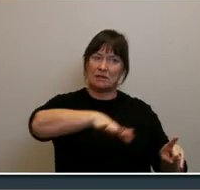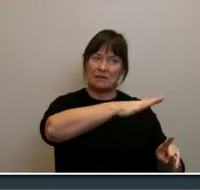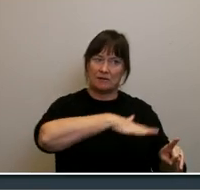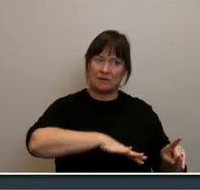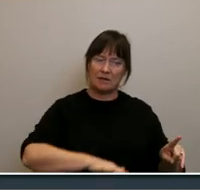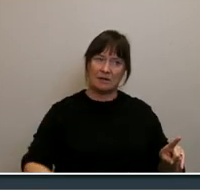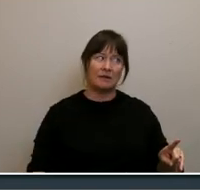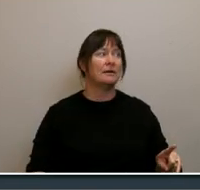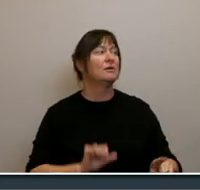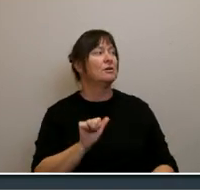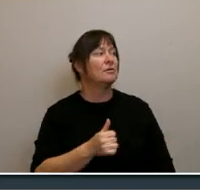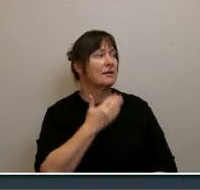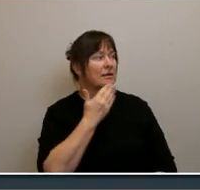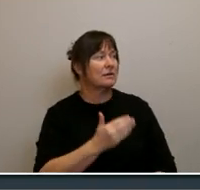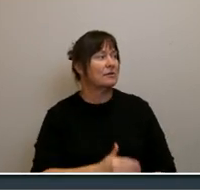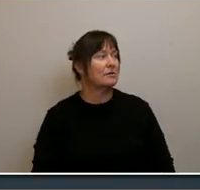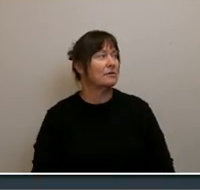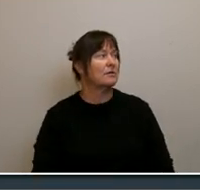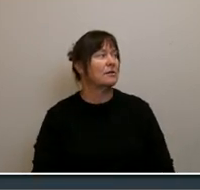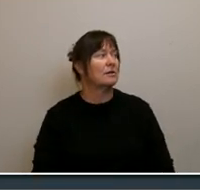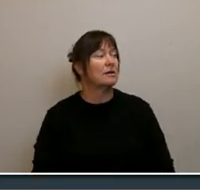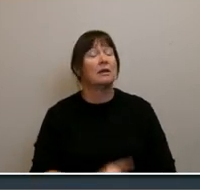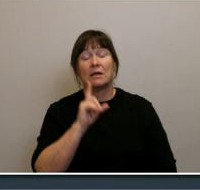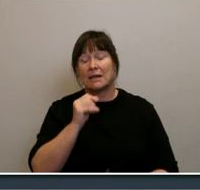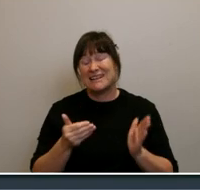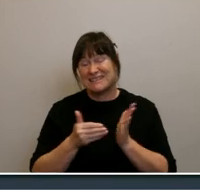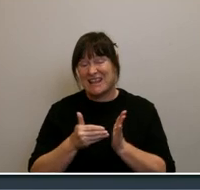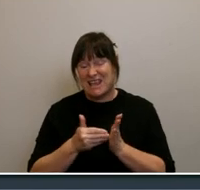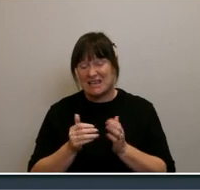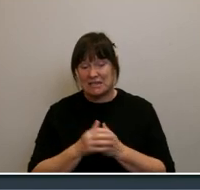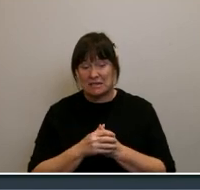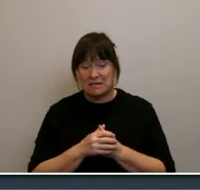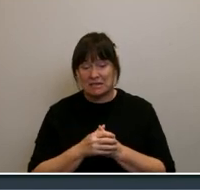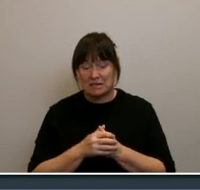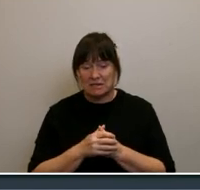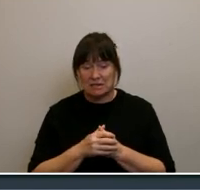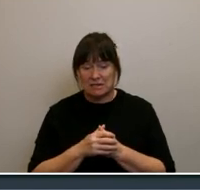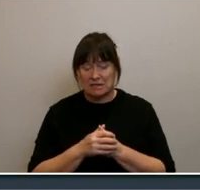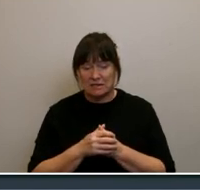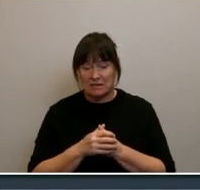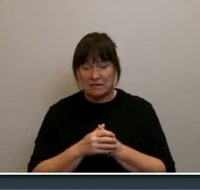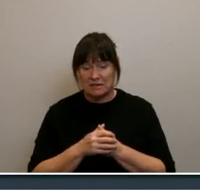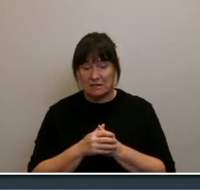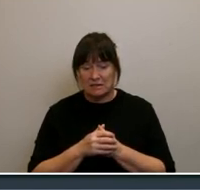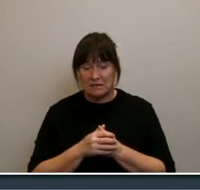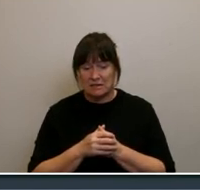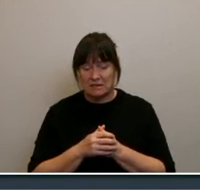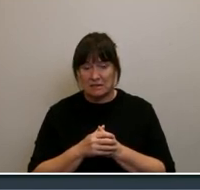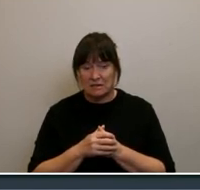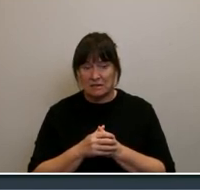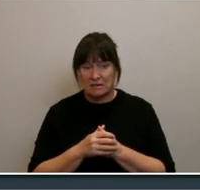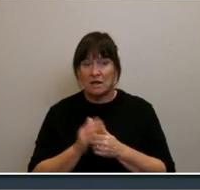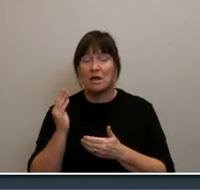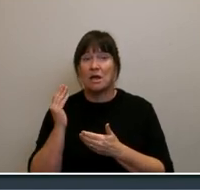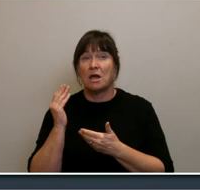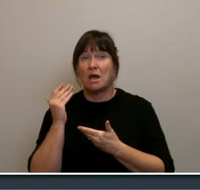I understand. Thank you, Larry. And can I just add, if there's time, Madam Mayor, that I present